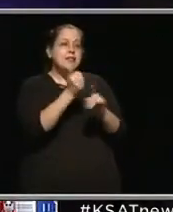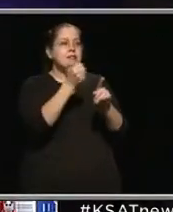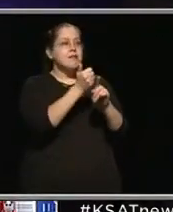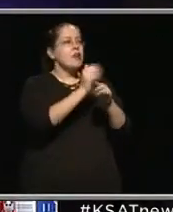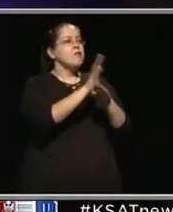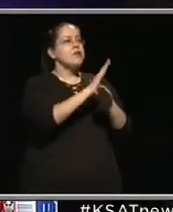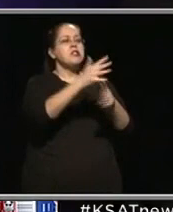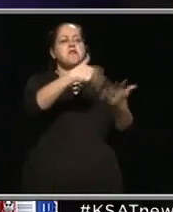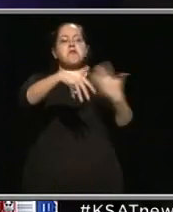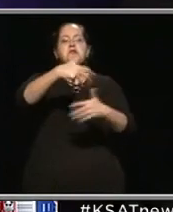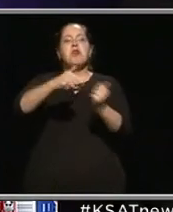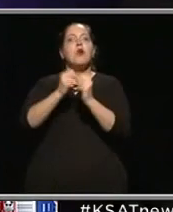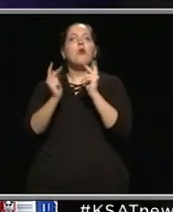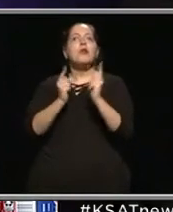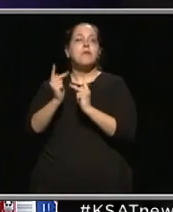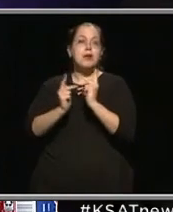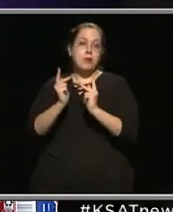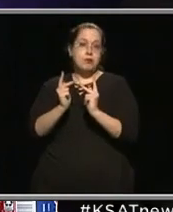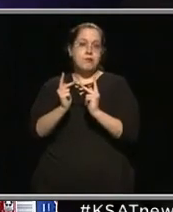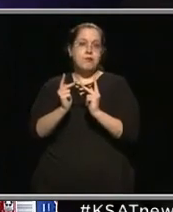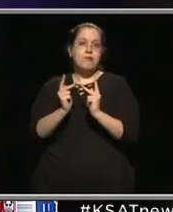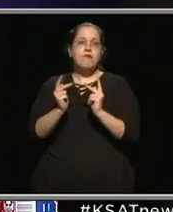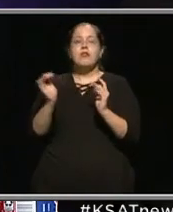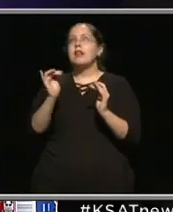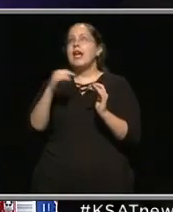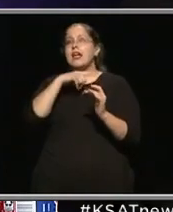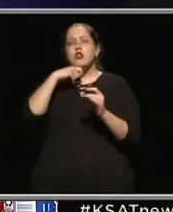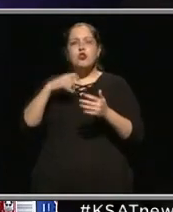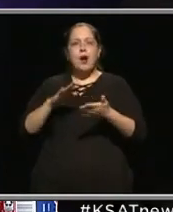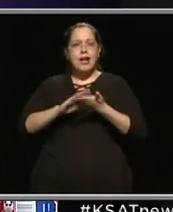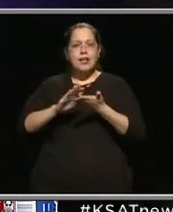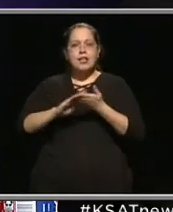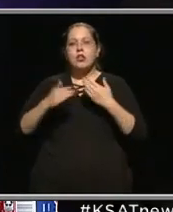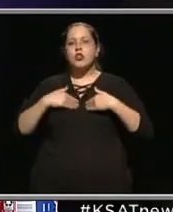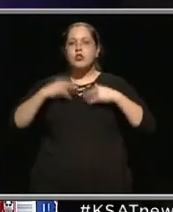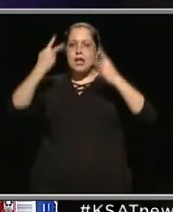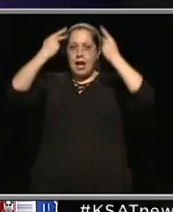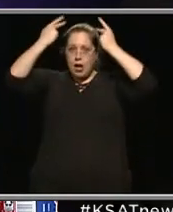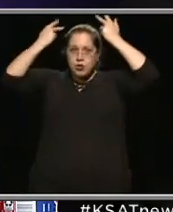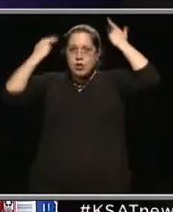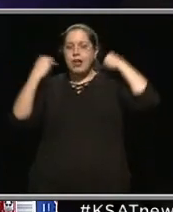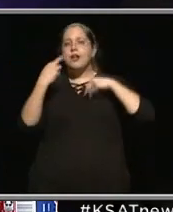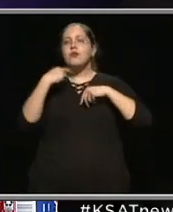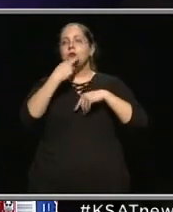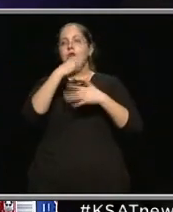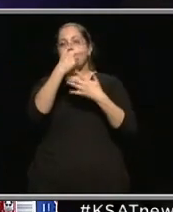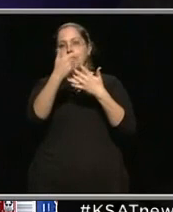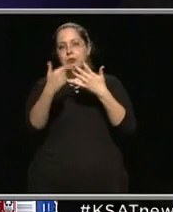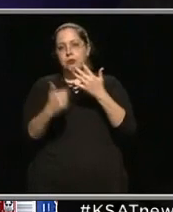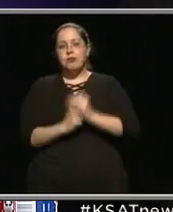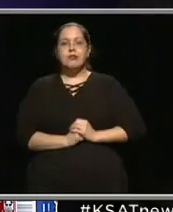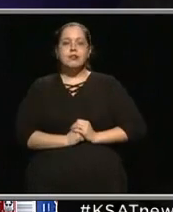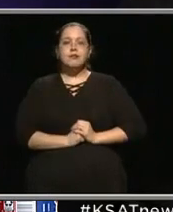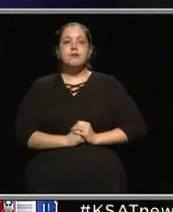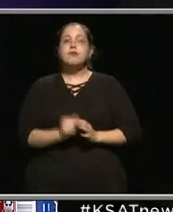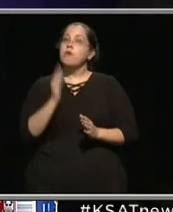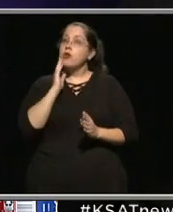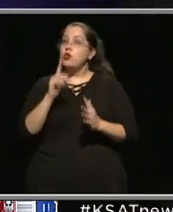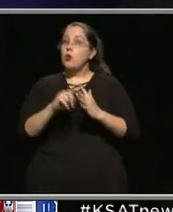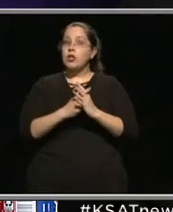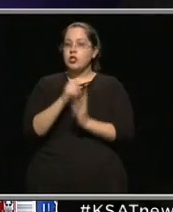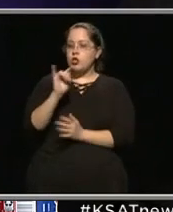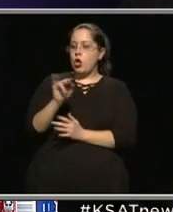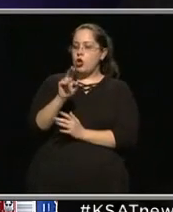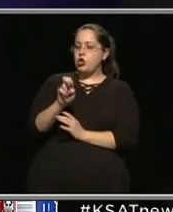business with the public, whether it's dry cleaners, hair salons, restaurants, et cetera. And so we'll be starting on